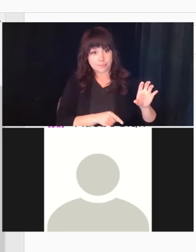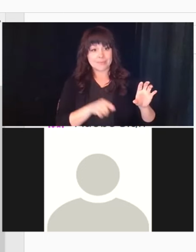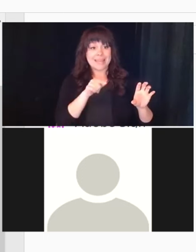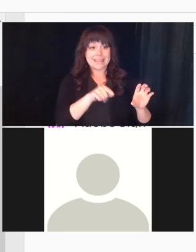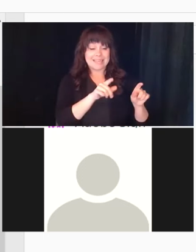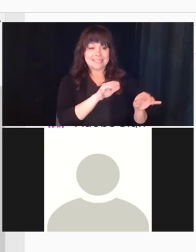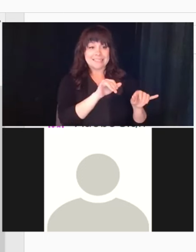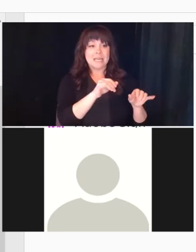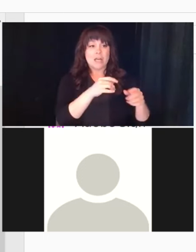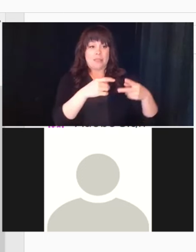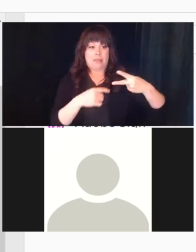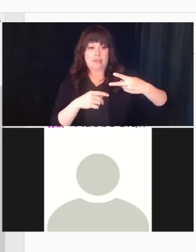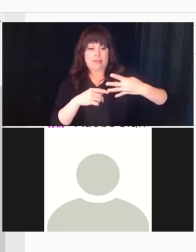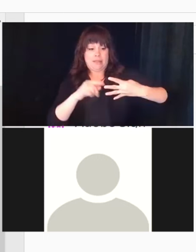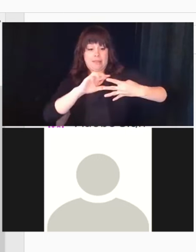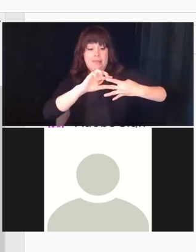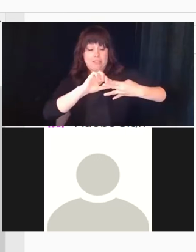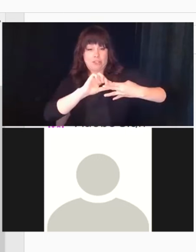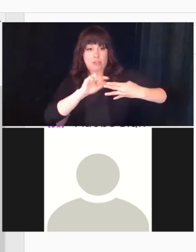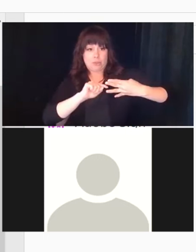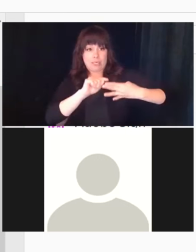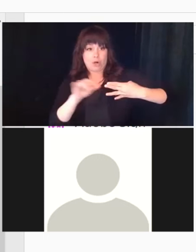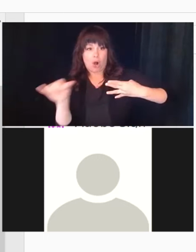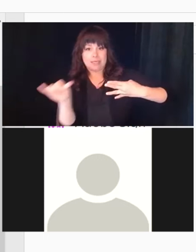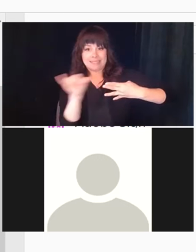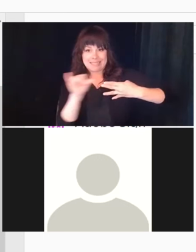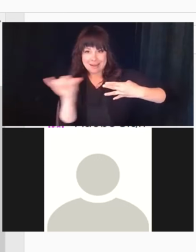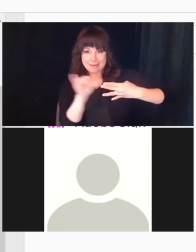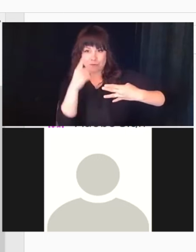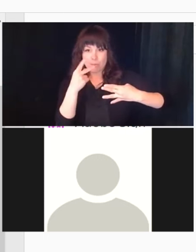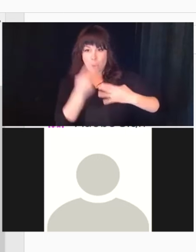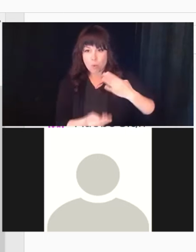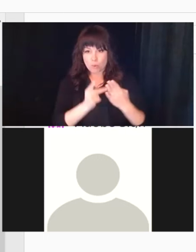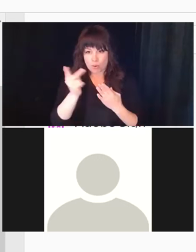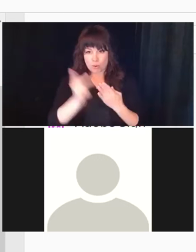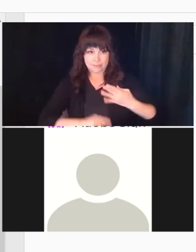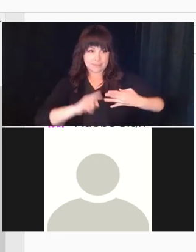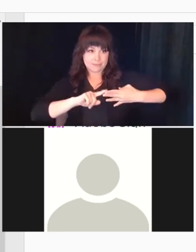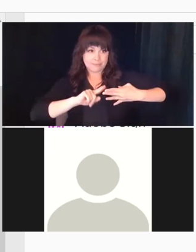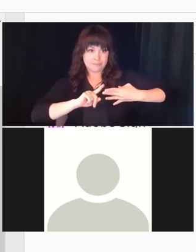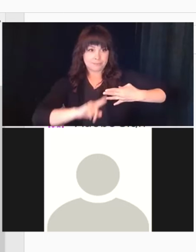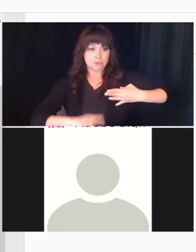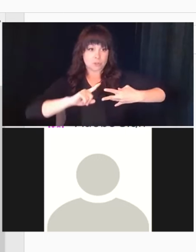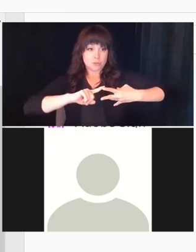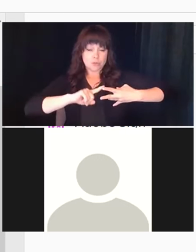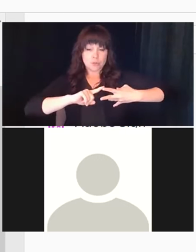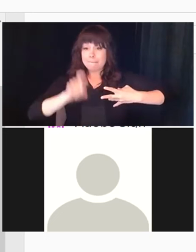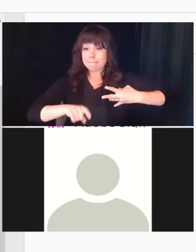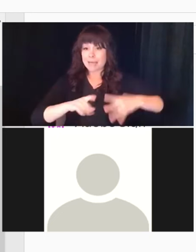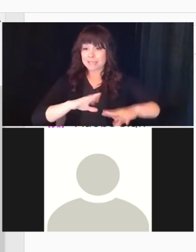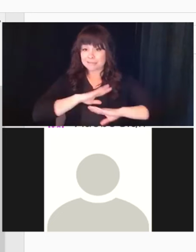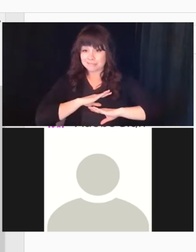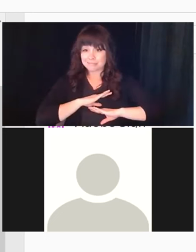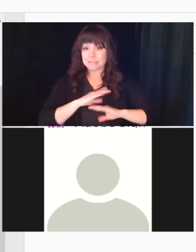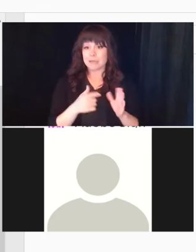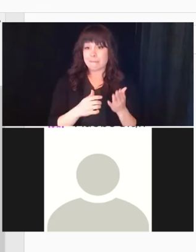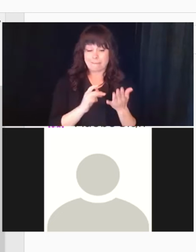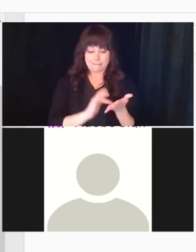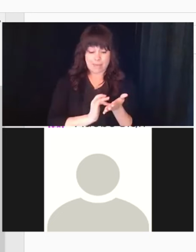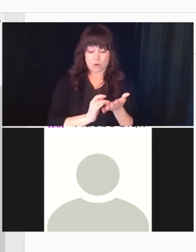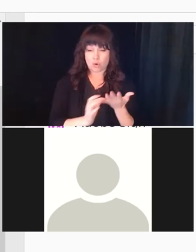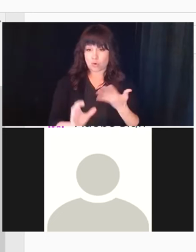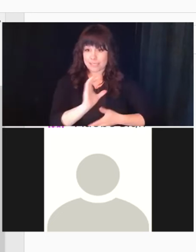the first qualification for SSDI is that the client has to meet the medical criteria for benefits and